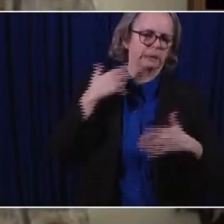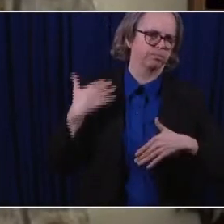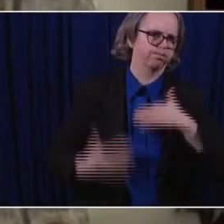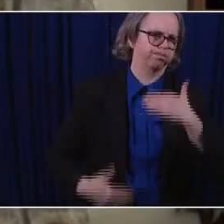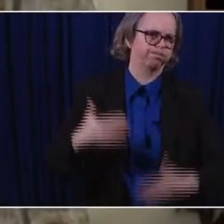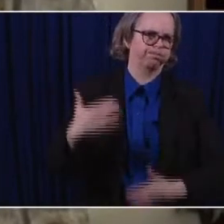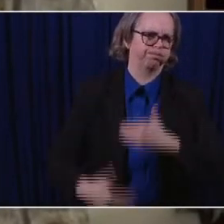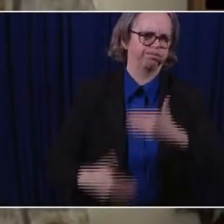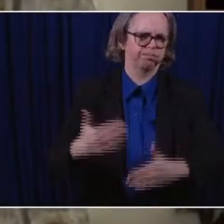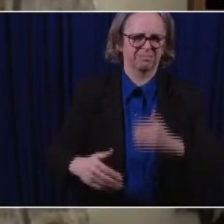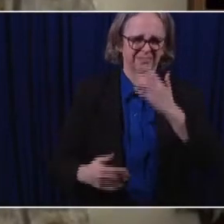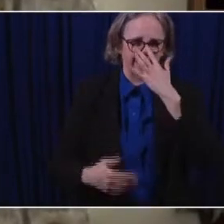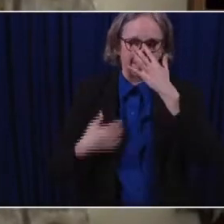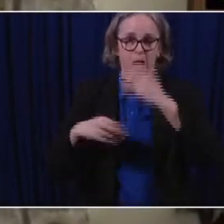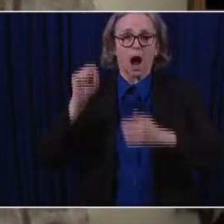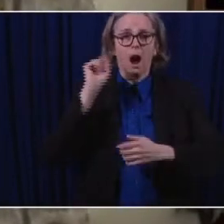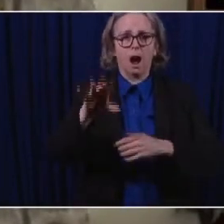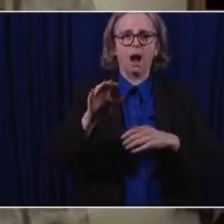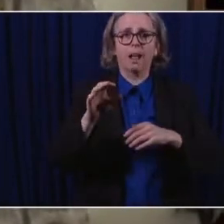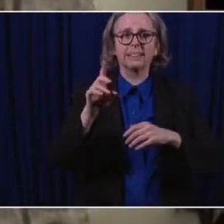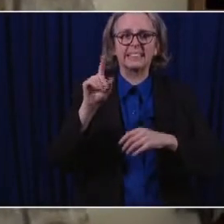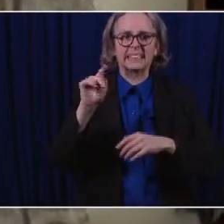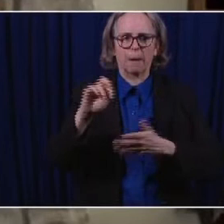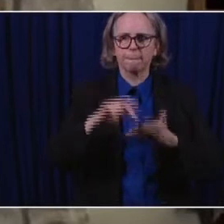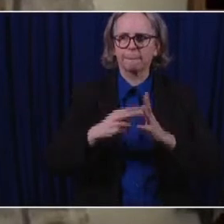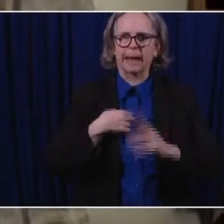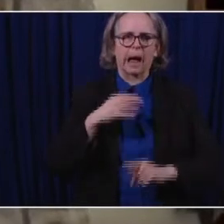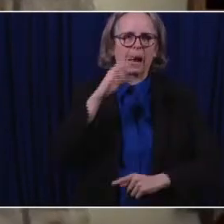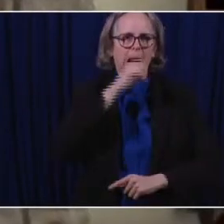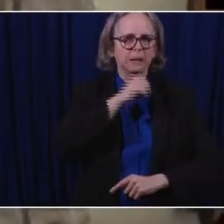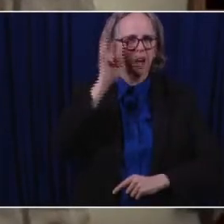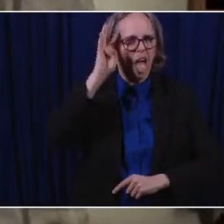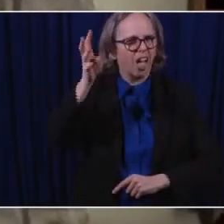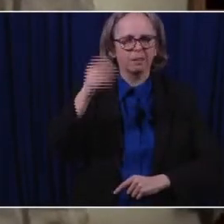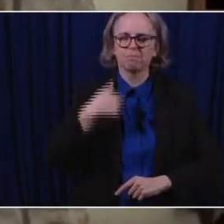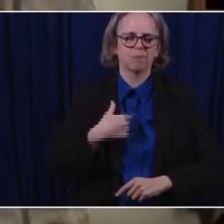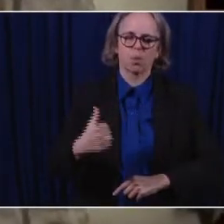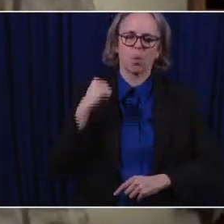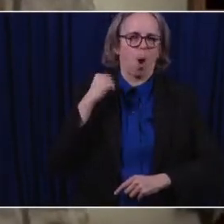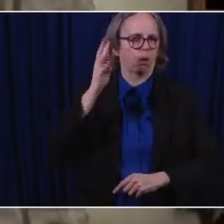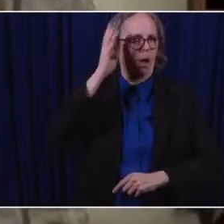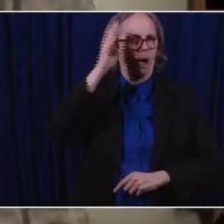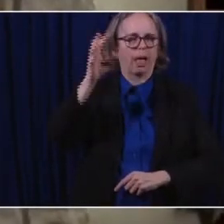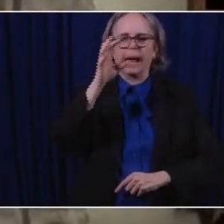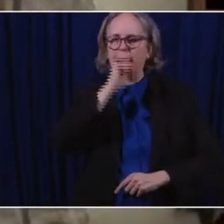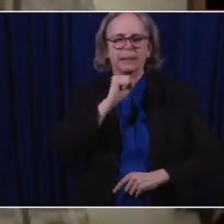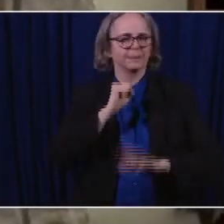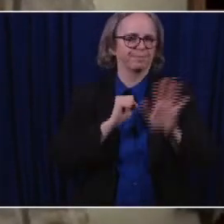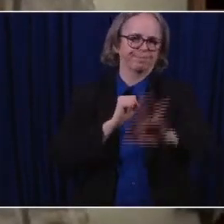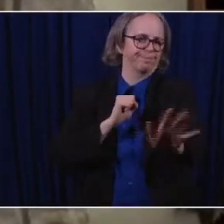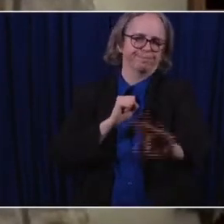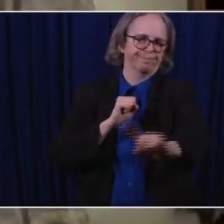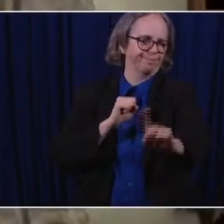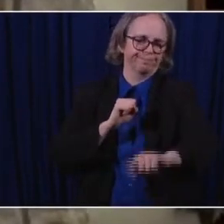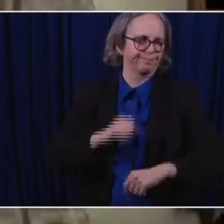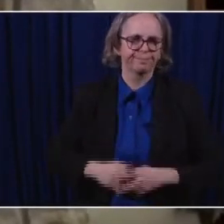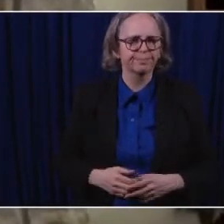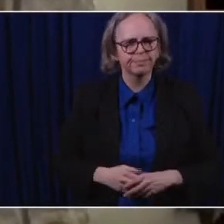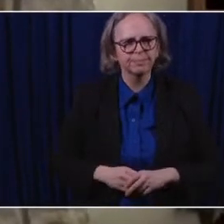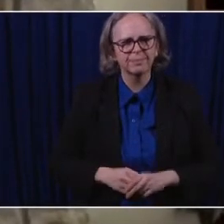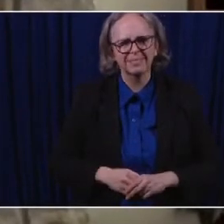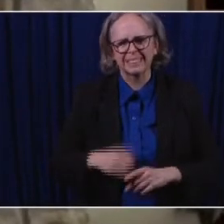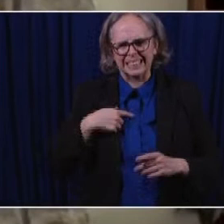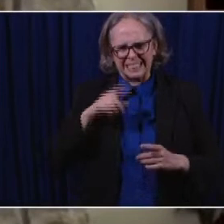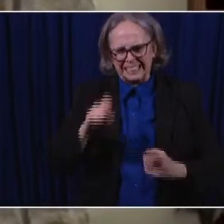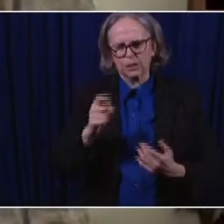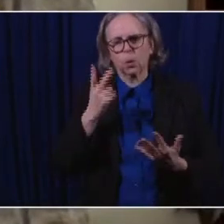fantasy. I mean, it would be guessing. And I'm not going to guess and tell people a certain date when I don't know that I can deliver on that date. What I